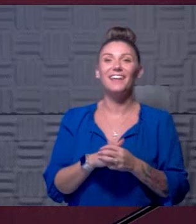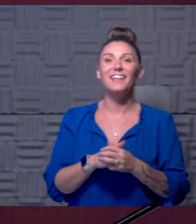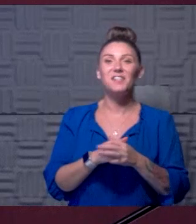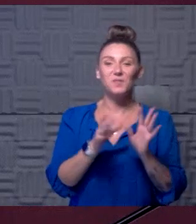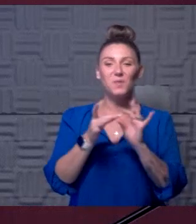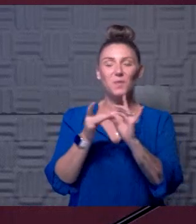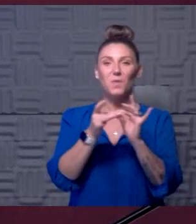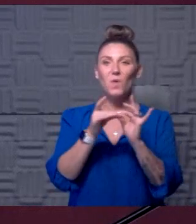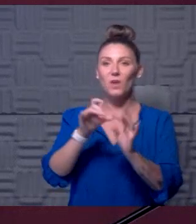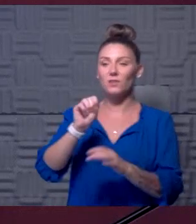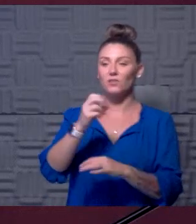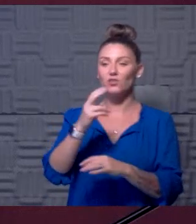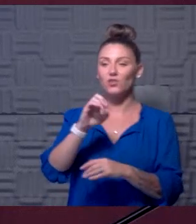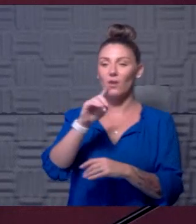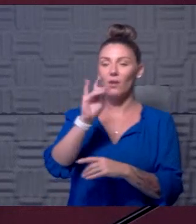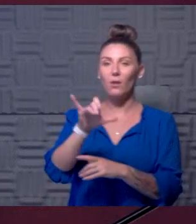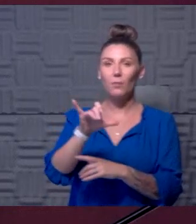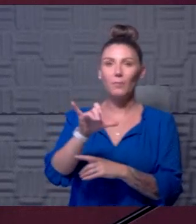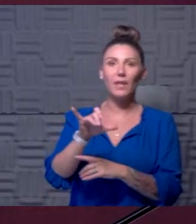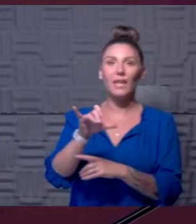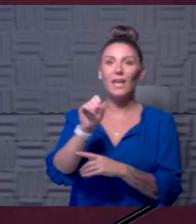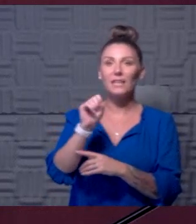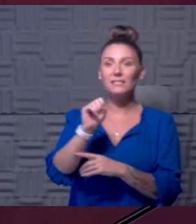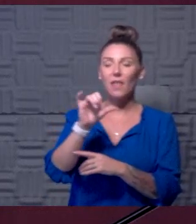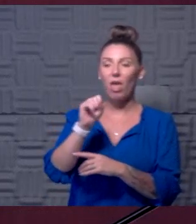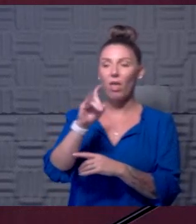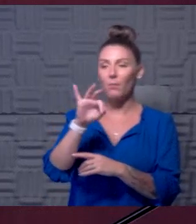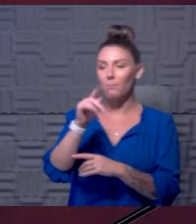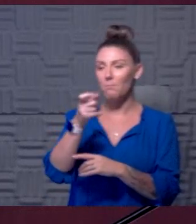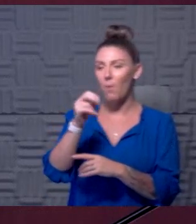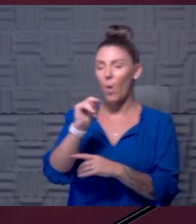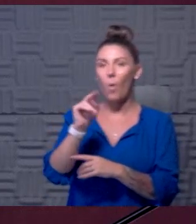is Shelby Almo, and it's